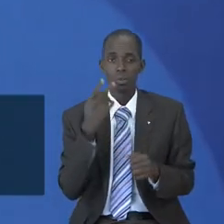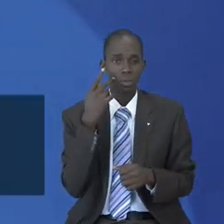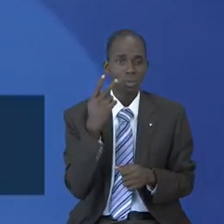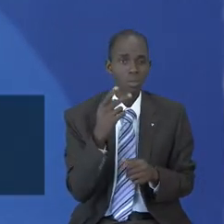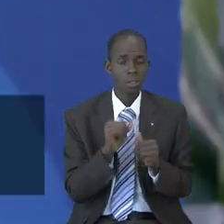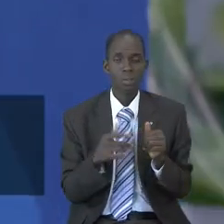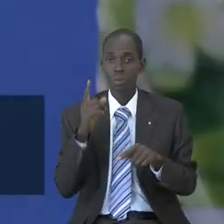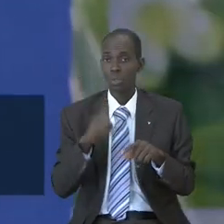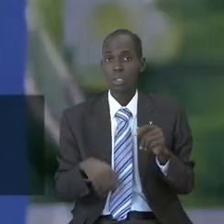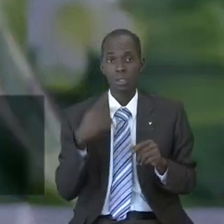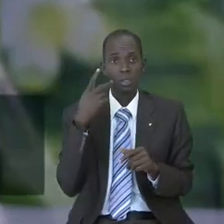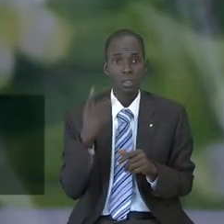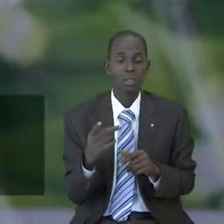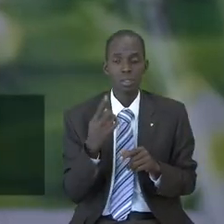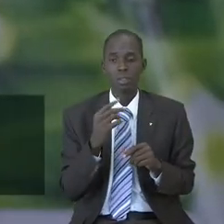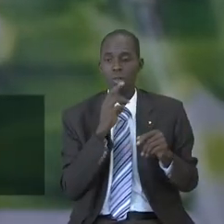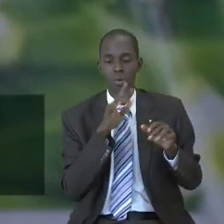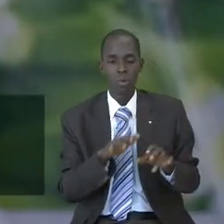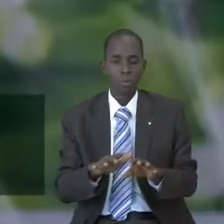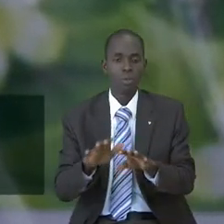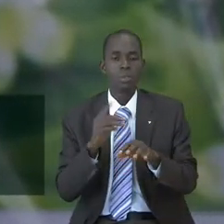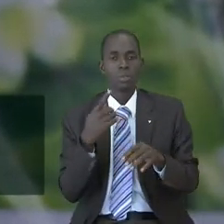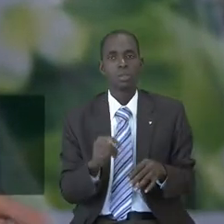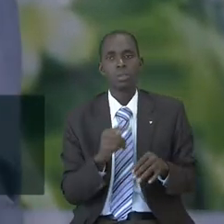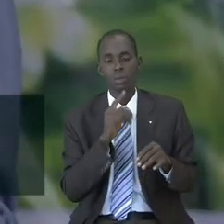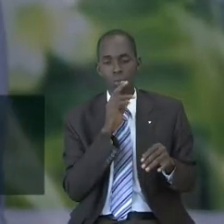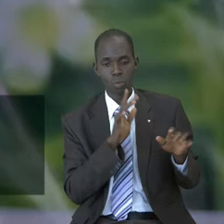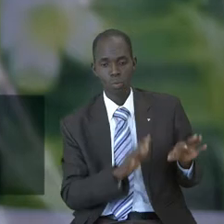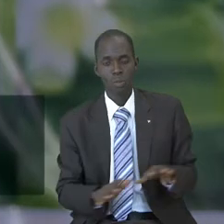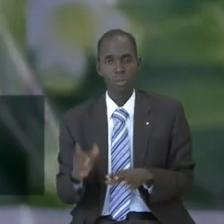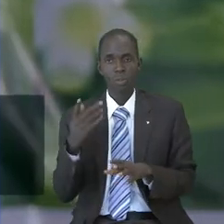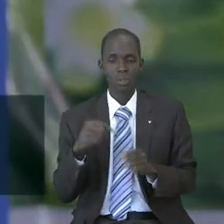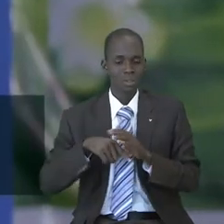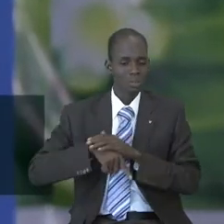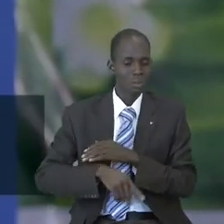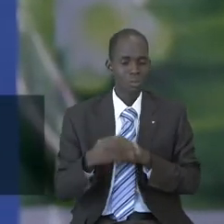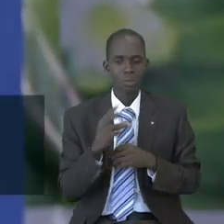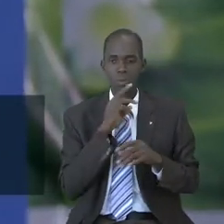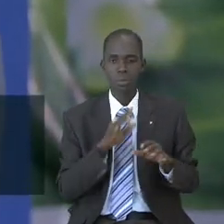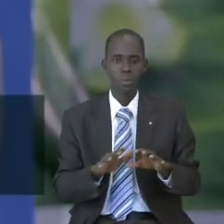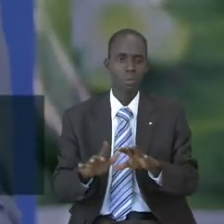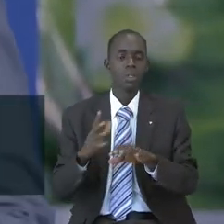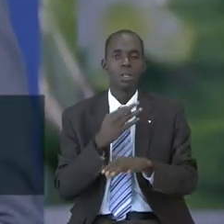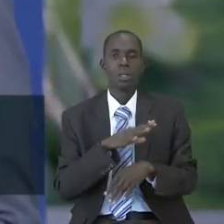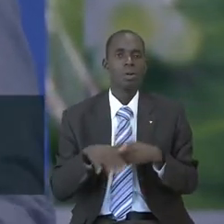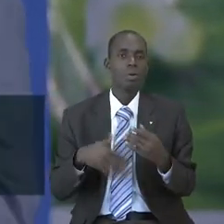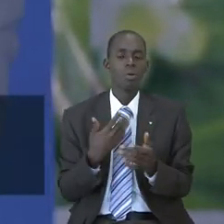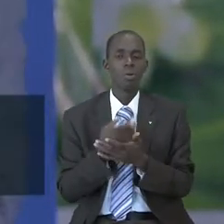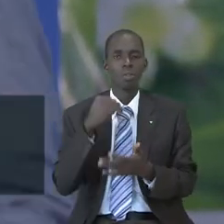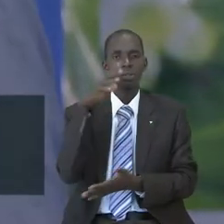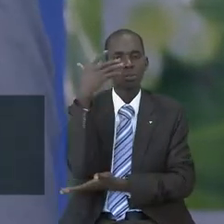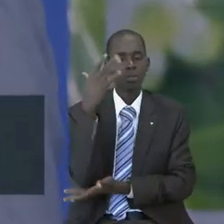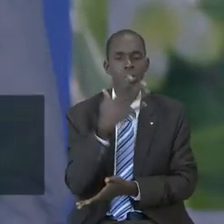you cannot see, the sea, the ocean, and the depths of the sea, and the forest, and all the things, all the